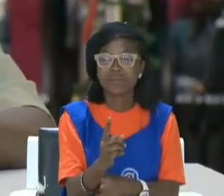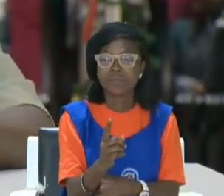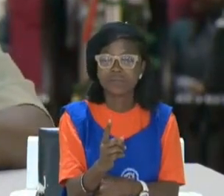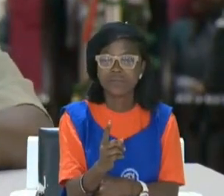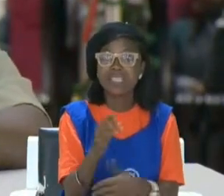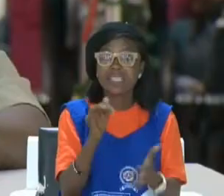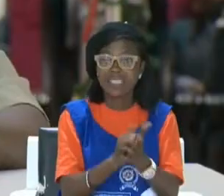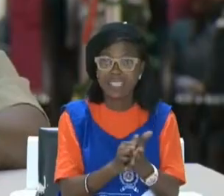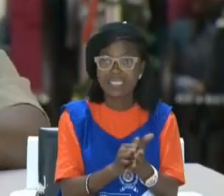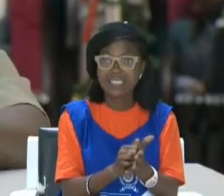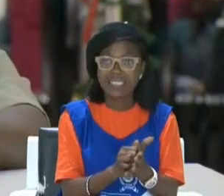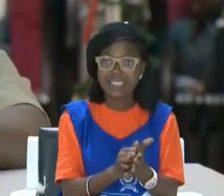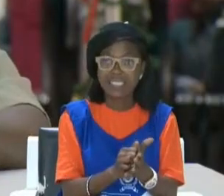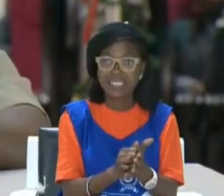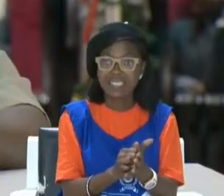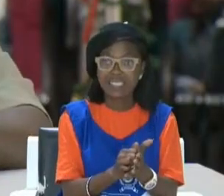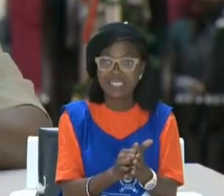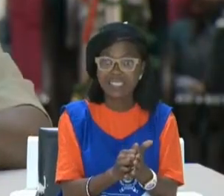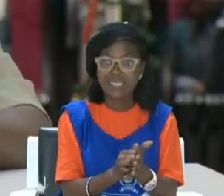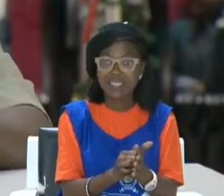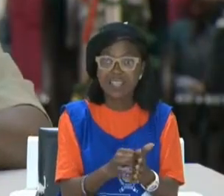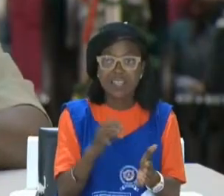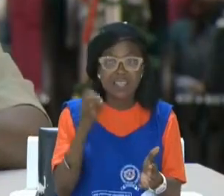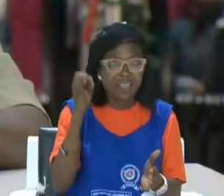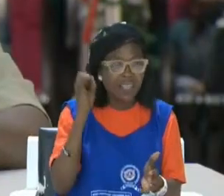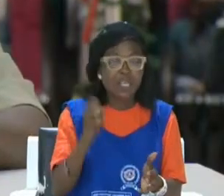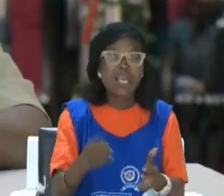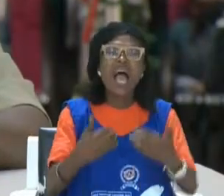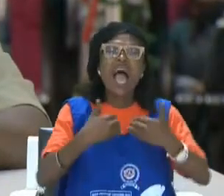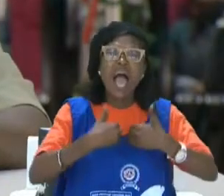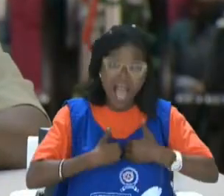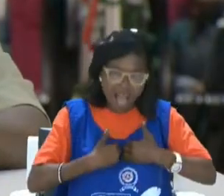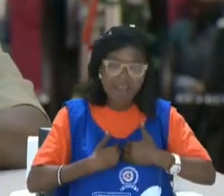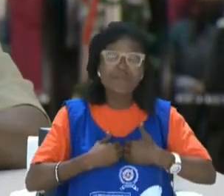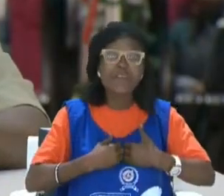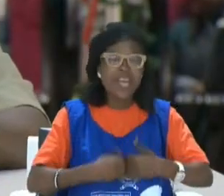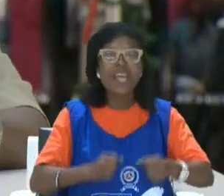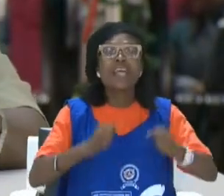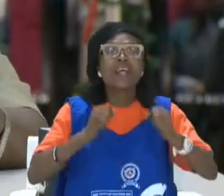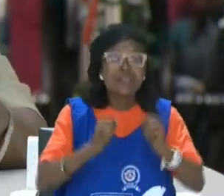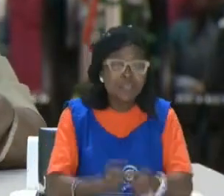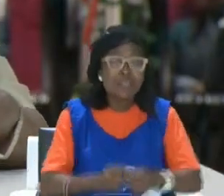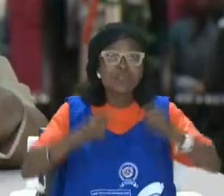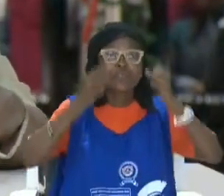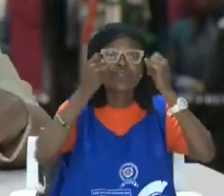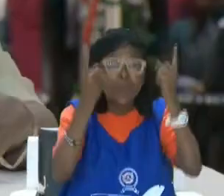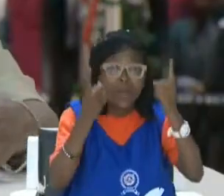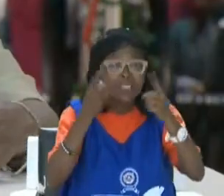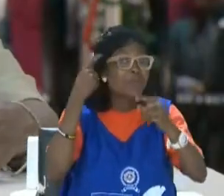that he still has some pleasant surprises for you before the end of the year.